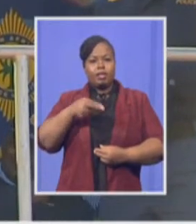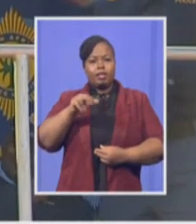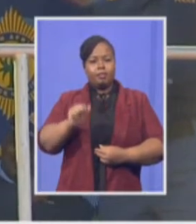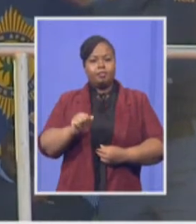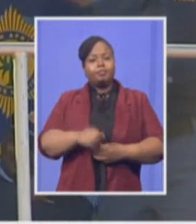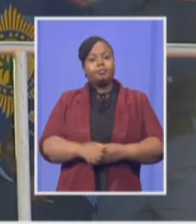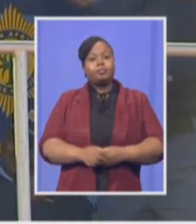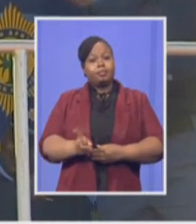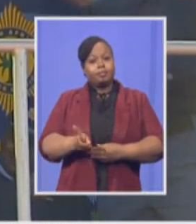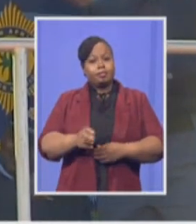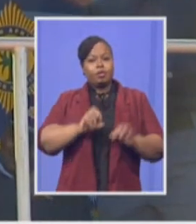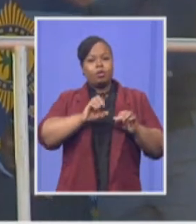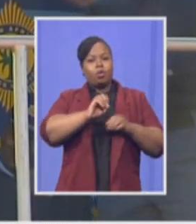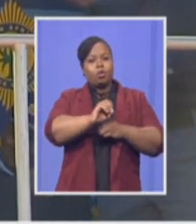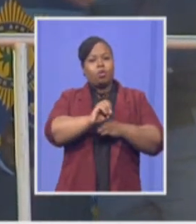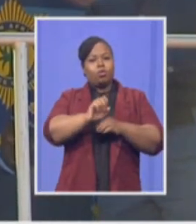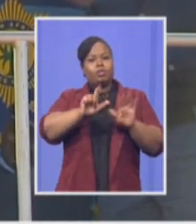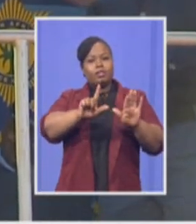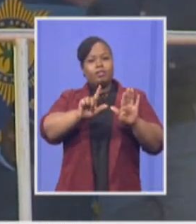079